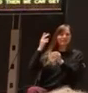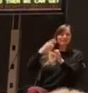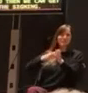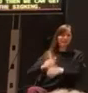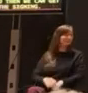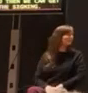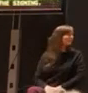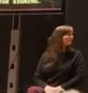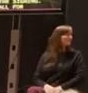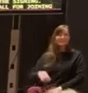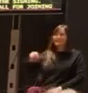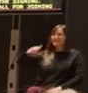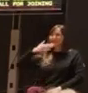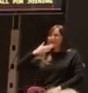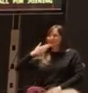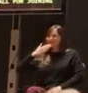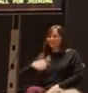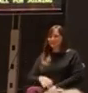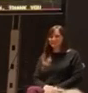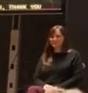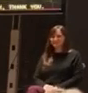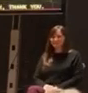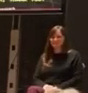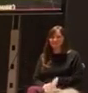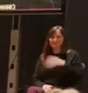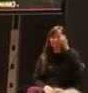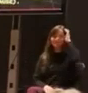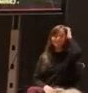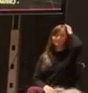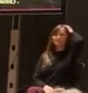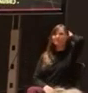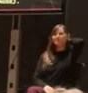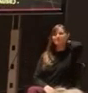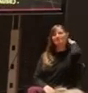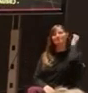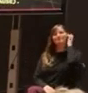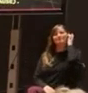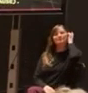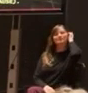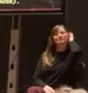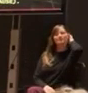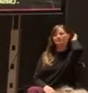today. Yeah, thank you. Thank you very much.